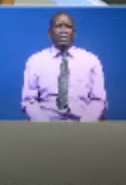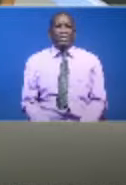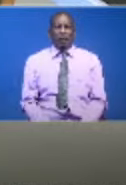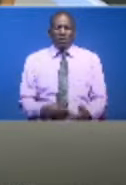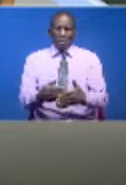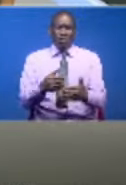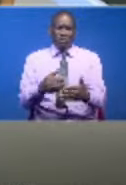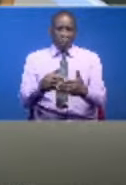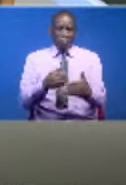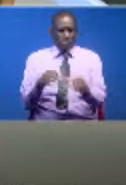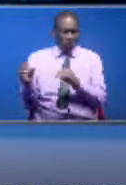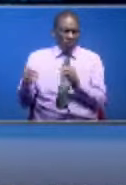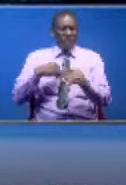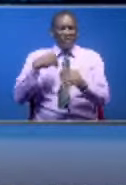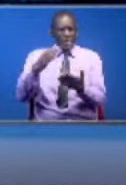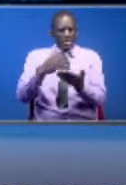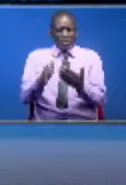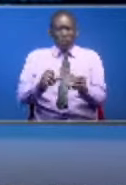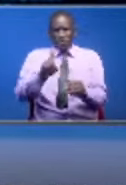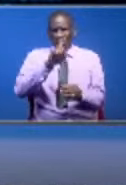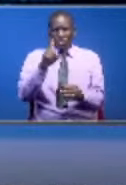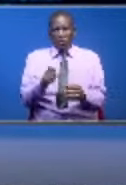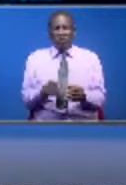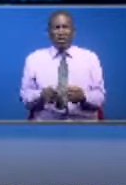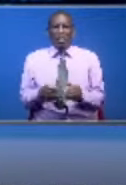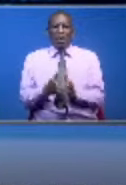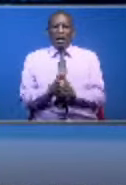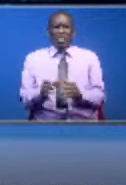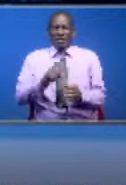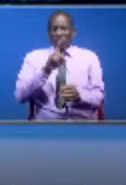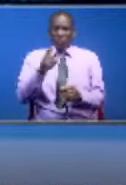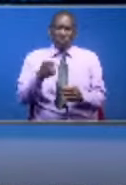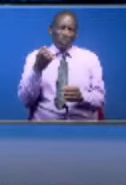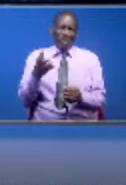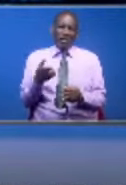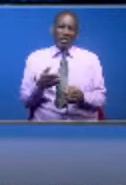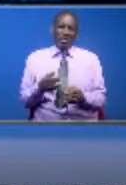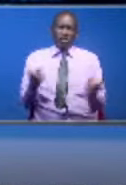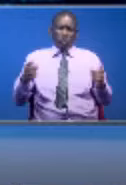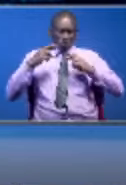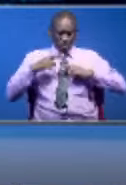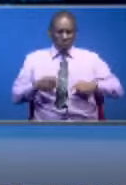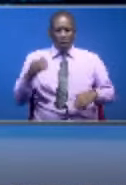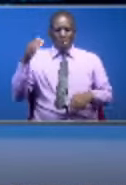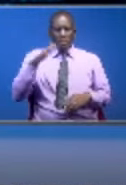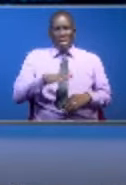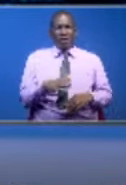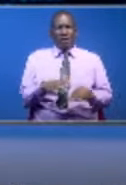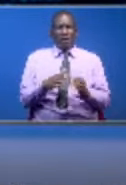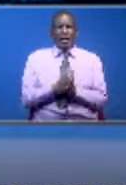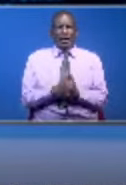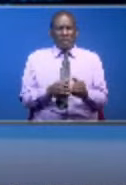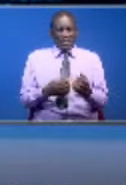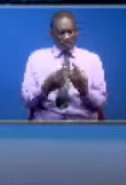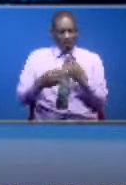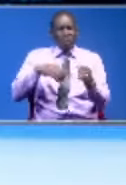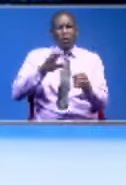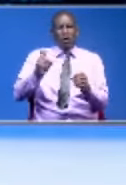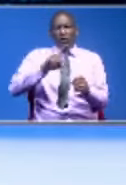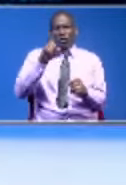venture into the next part of that question, and I'll be throwing that at Krishna next to me here, let's take a very quick break. We shall be back and explore more on the question